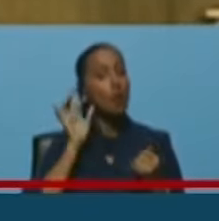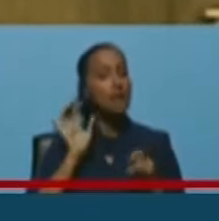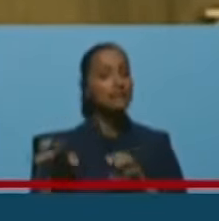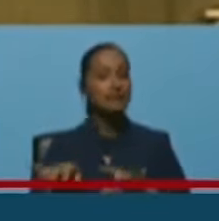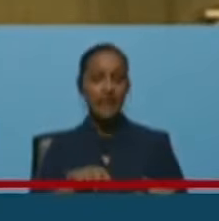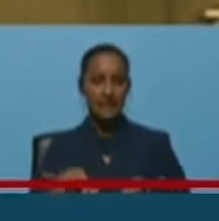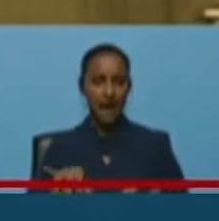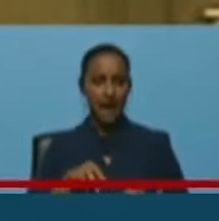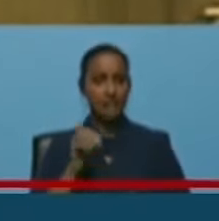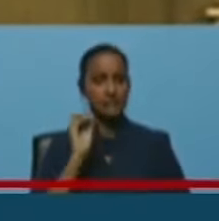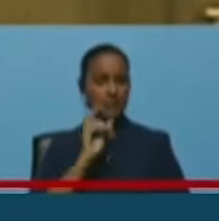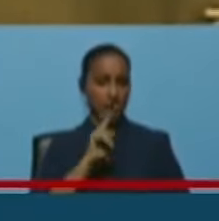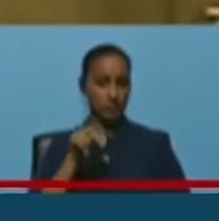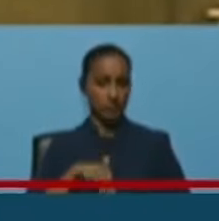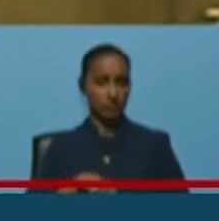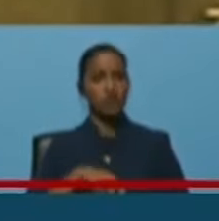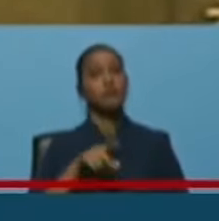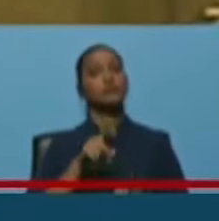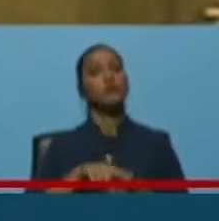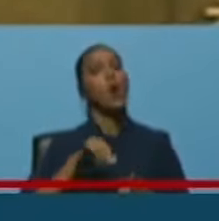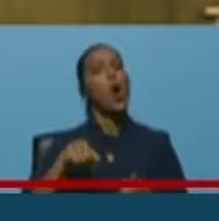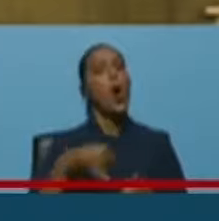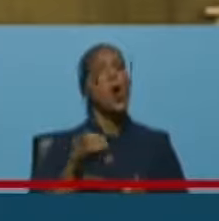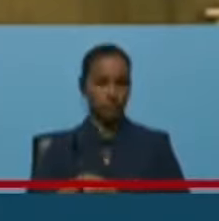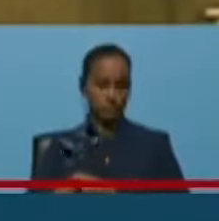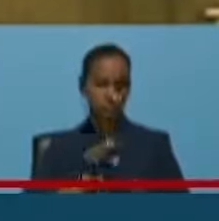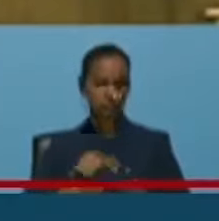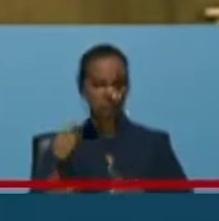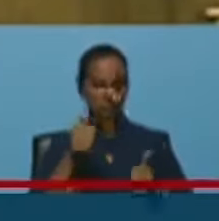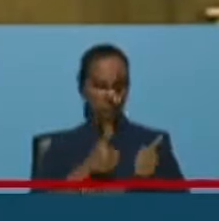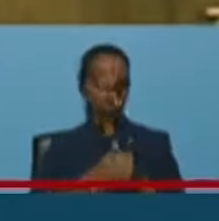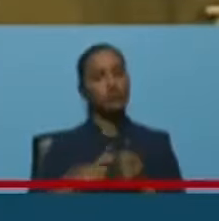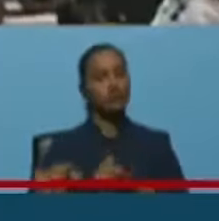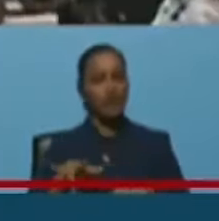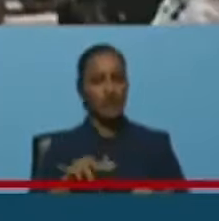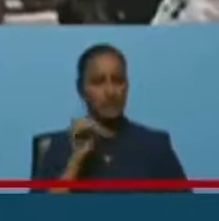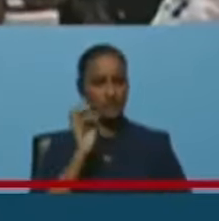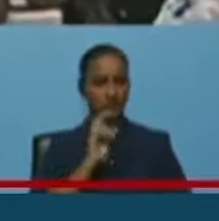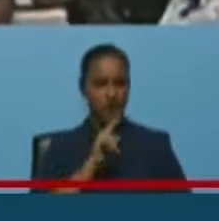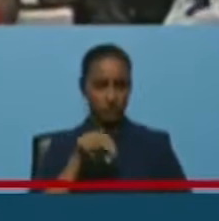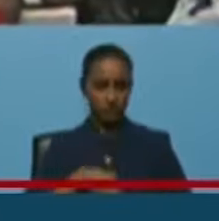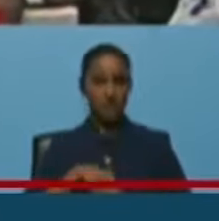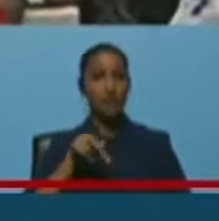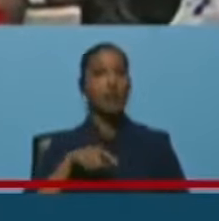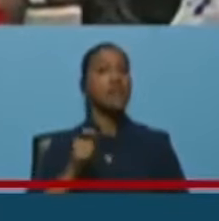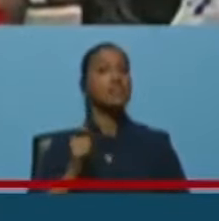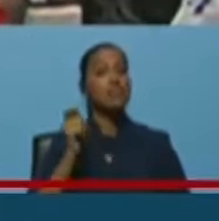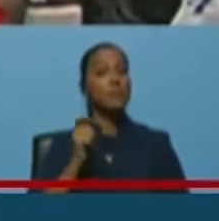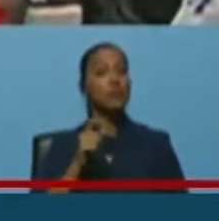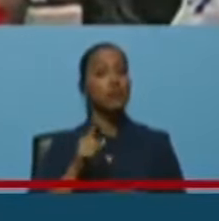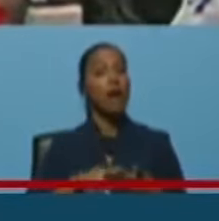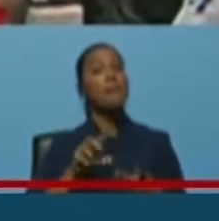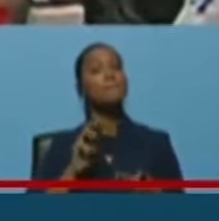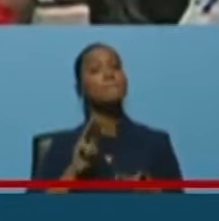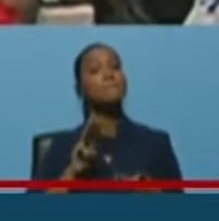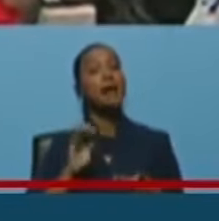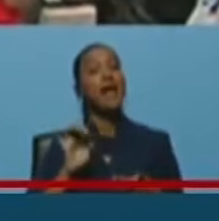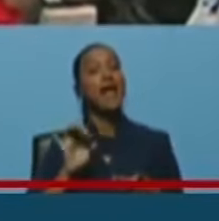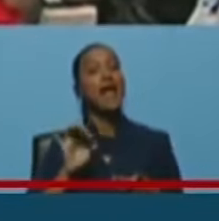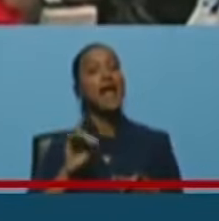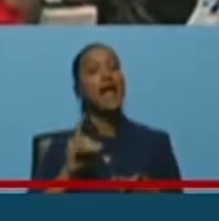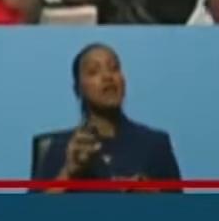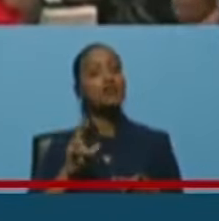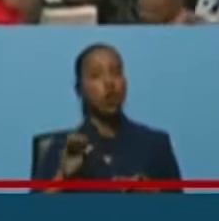was practiced for 20 years against Venezuela and applied a recipe of destruction and colonization to